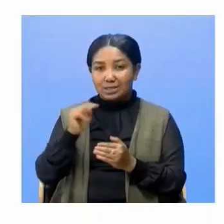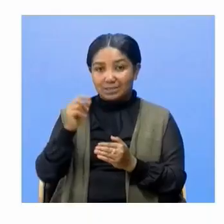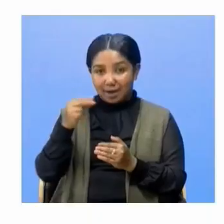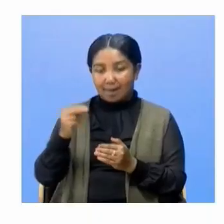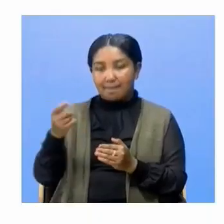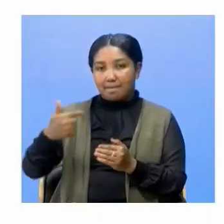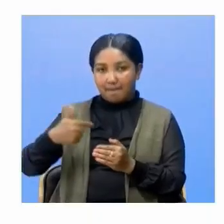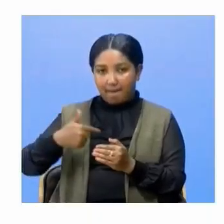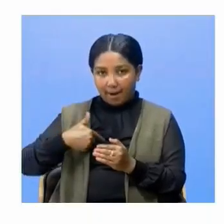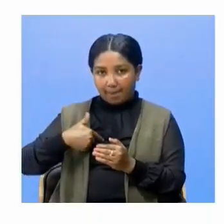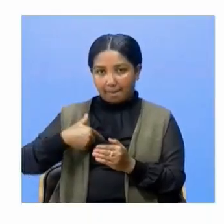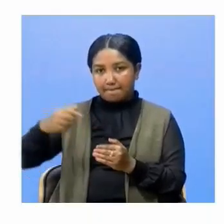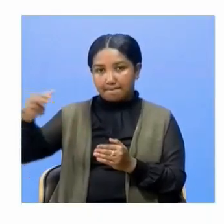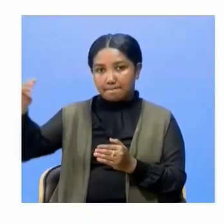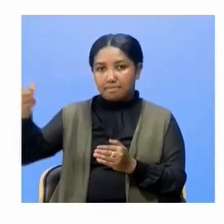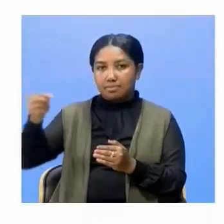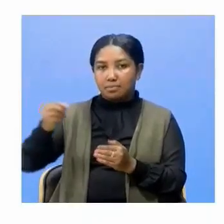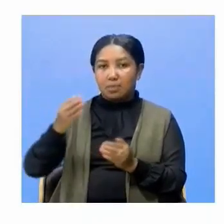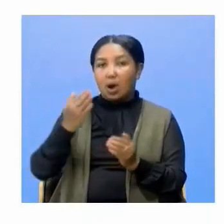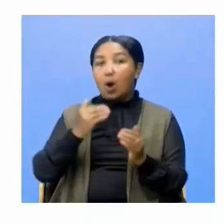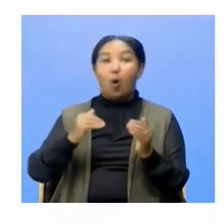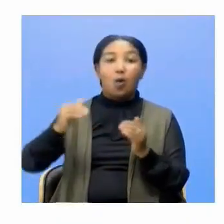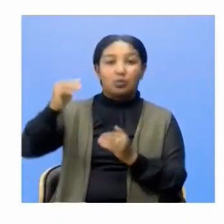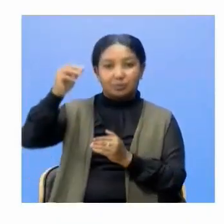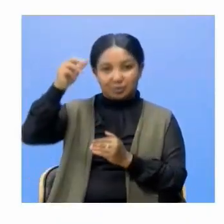my old brother.